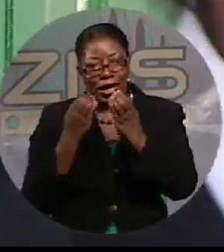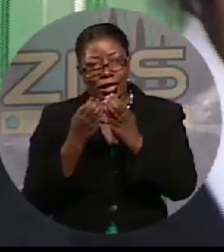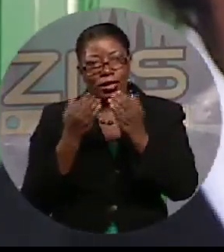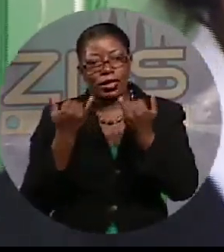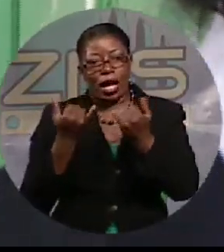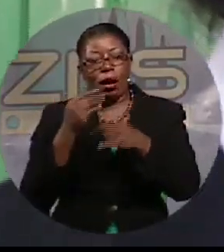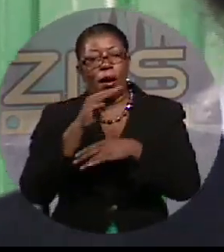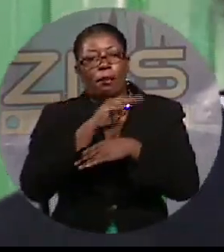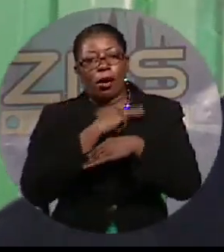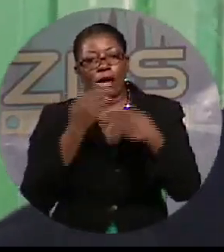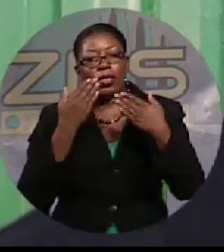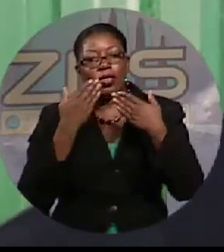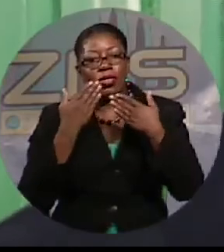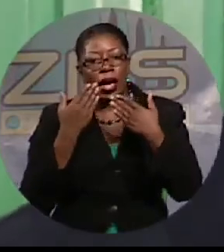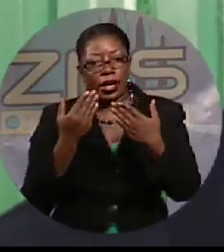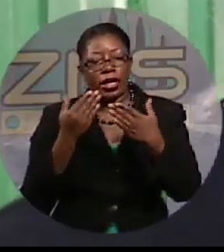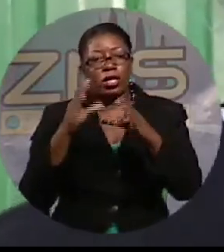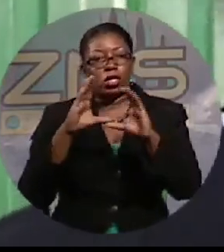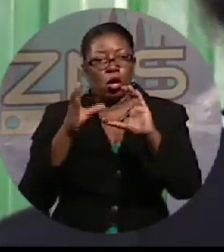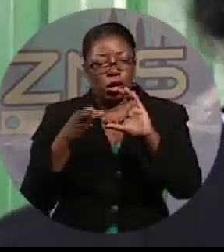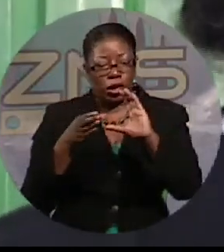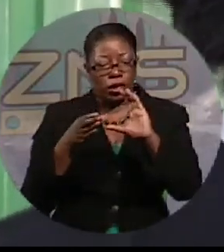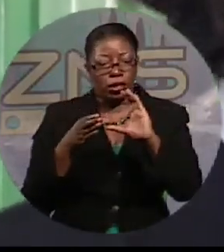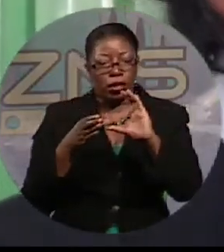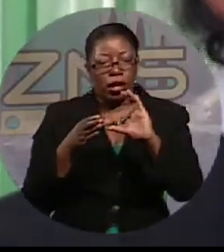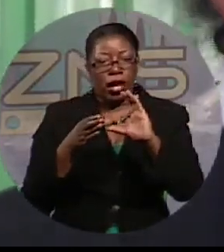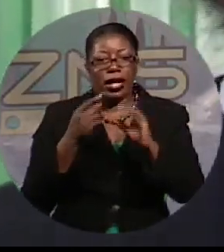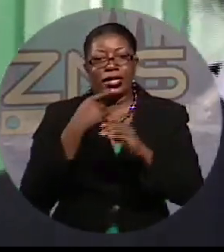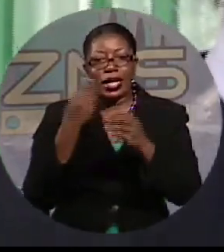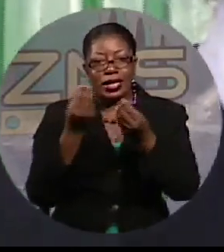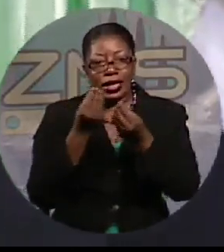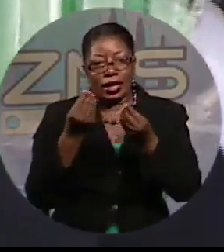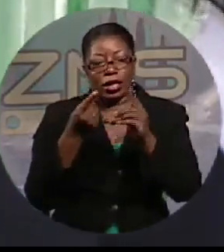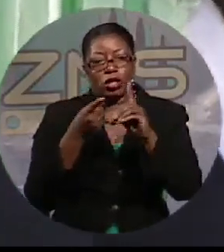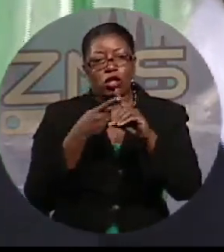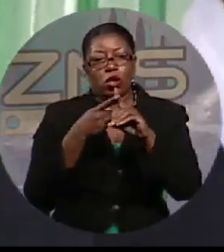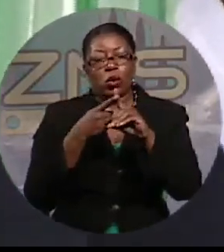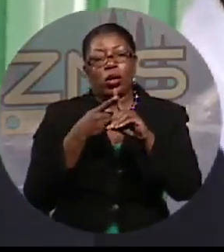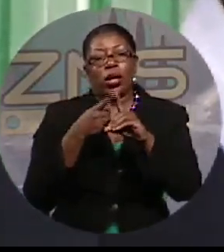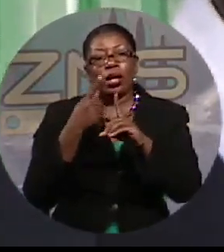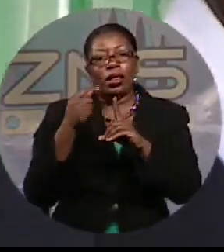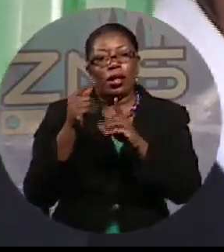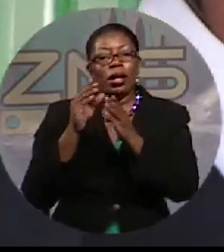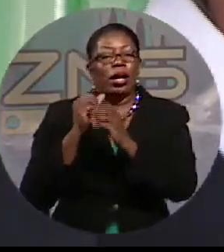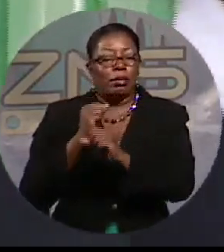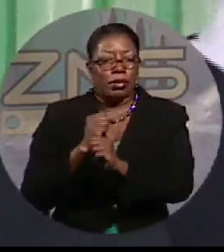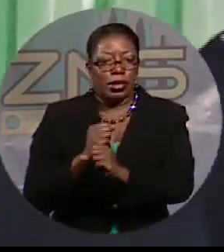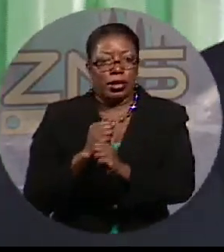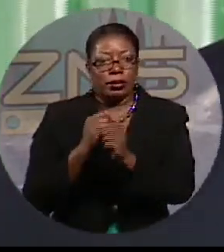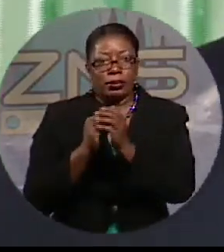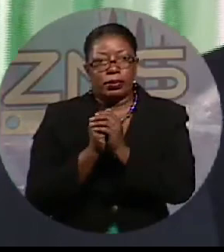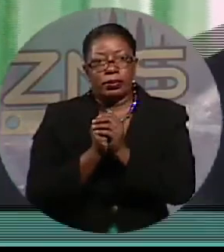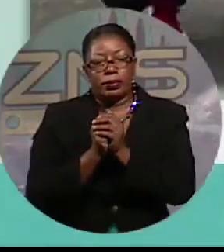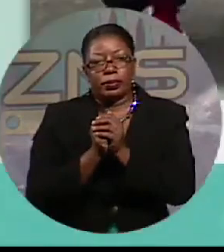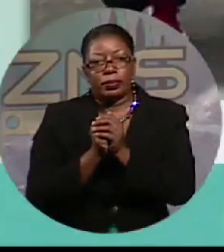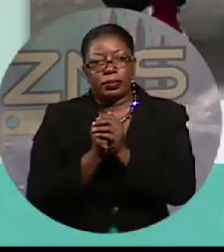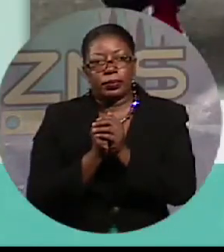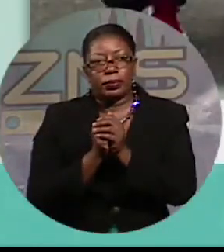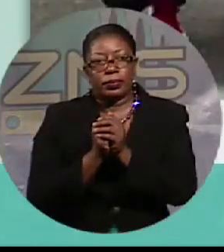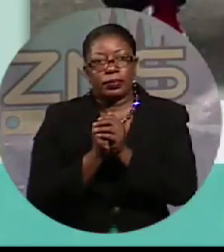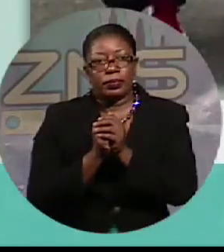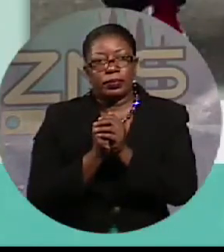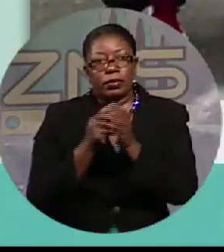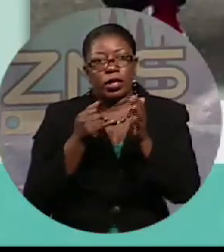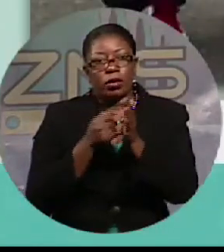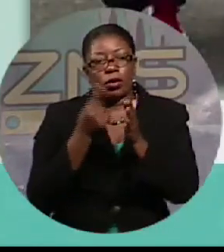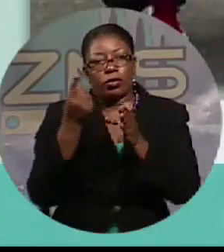Mangra thanked his colleagues for their support but made no comments to the press. Jimenita Swain, ZNS Network News. It